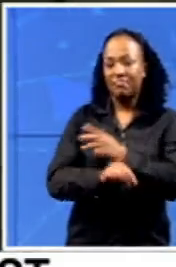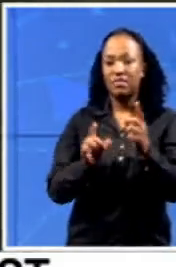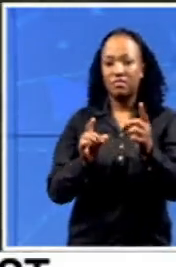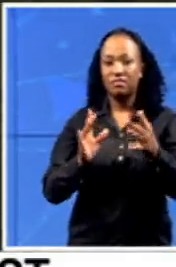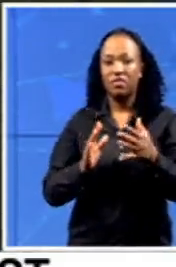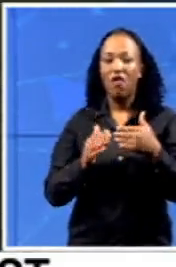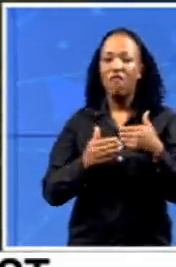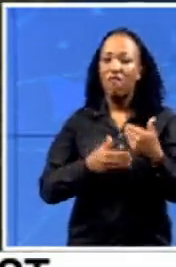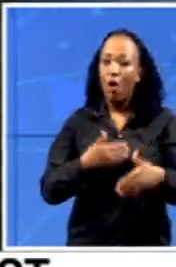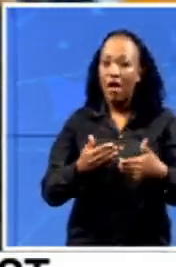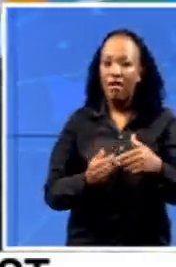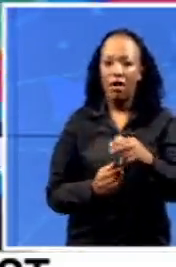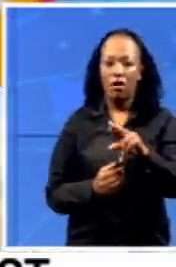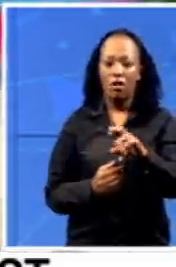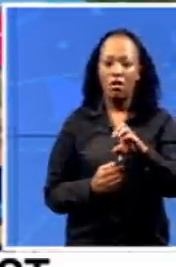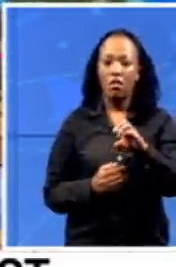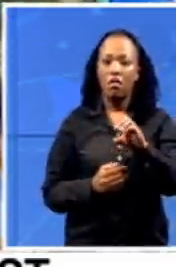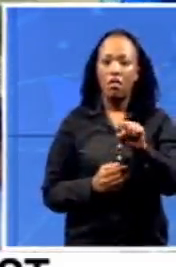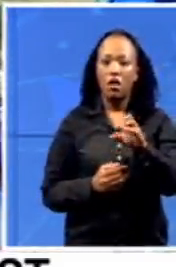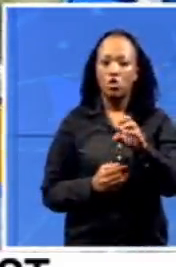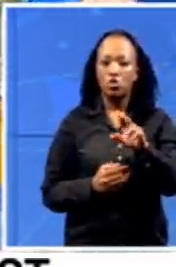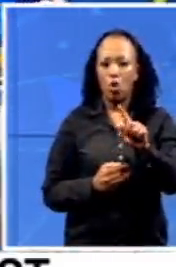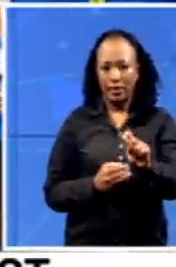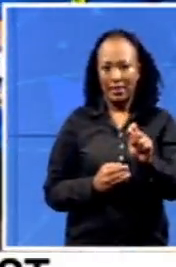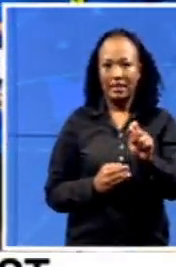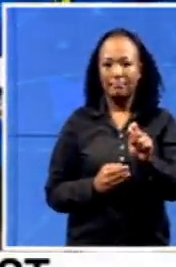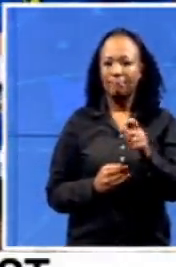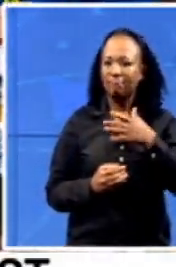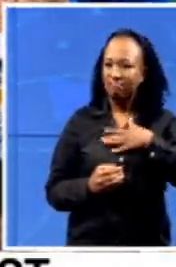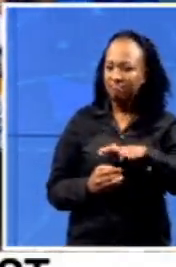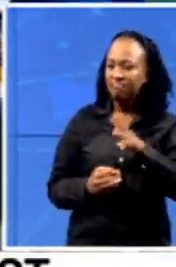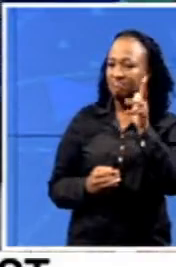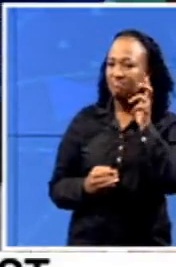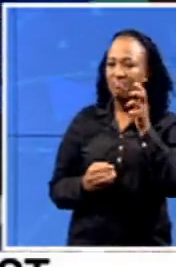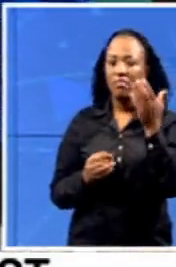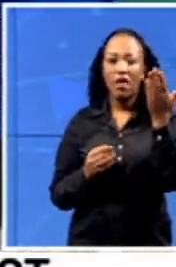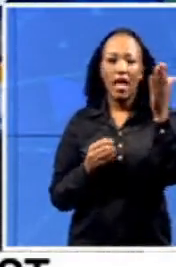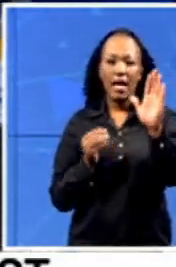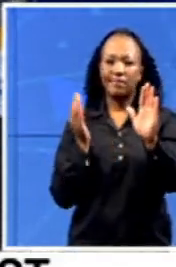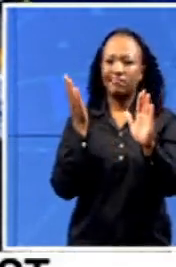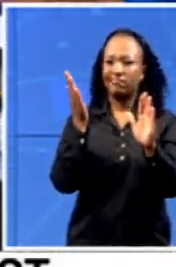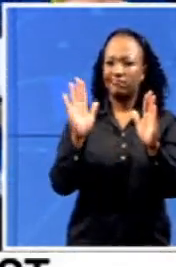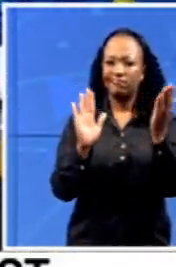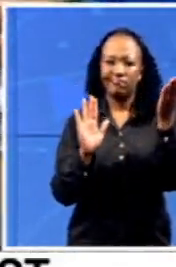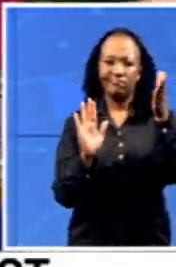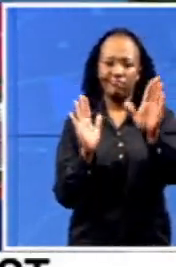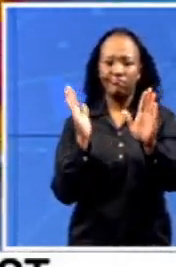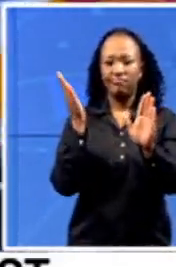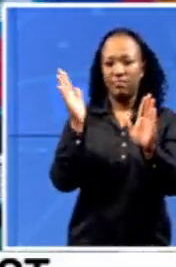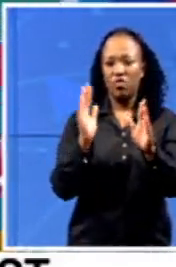Forever Resort. We just want to take you through some of the exhibitions that are taking place here at the